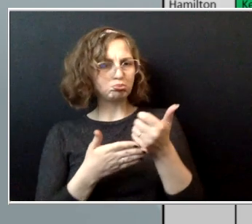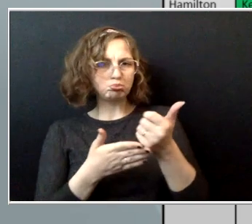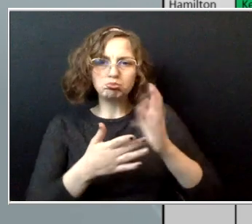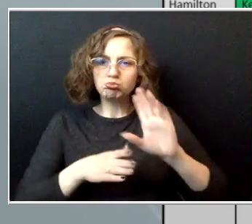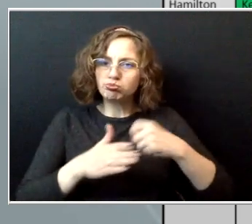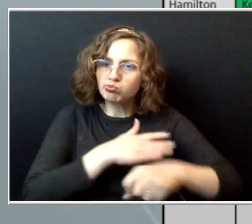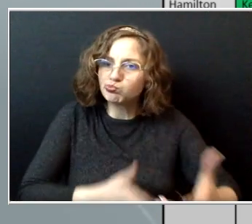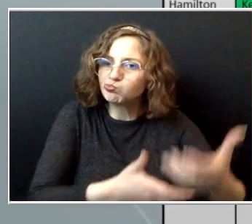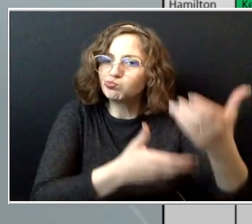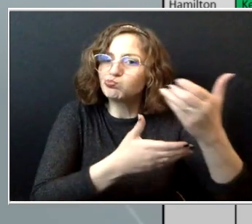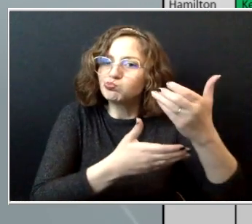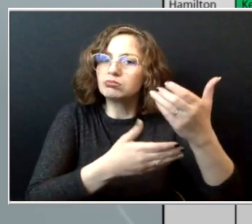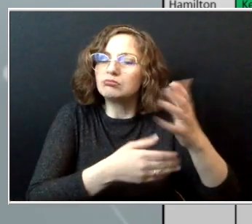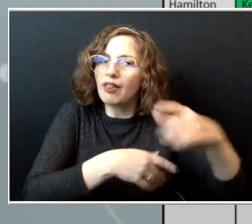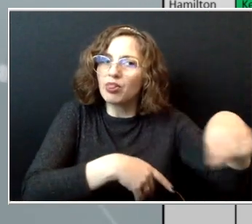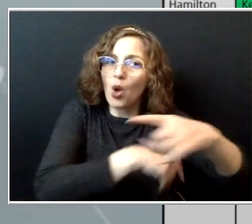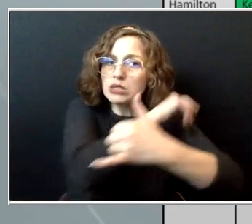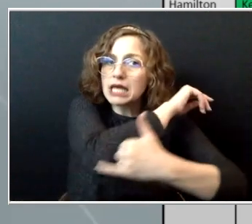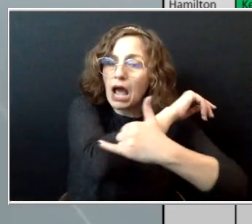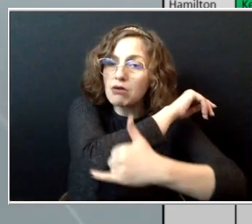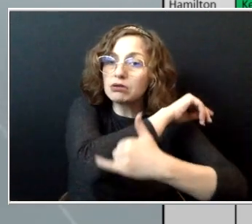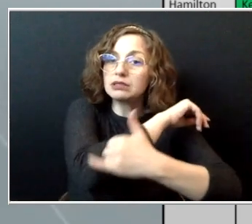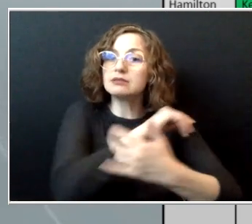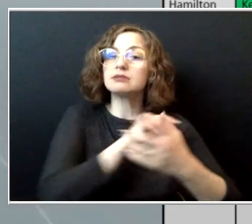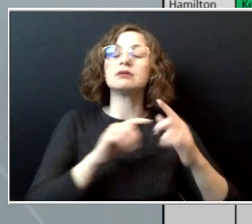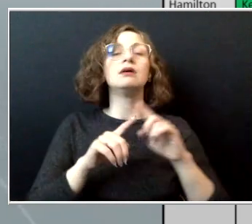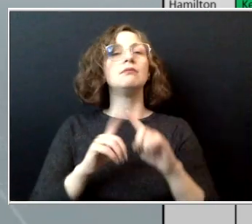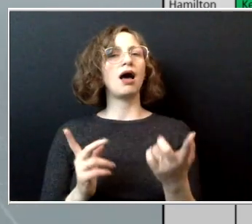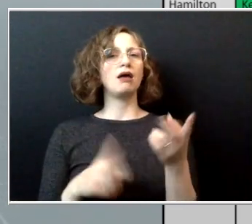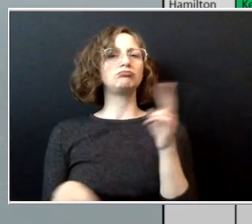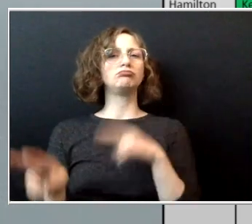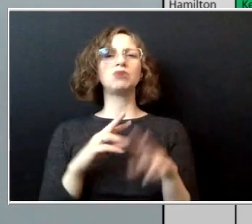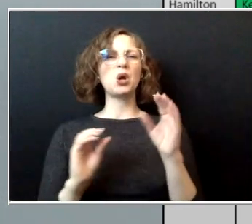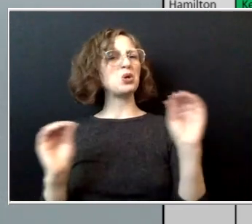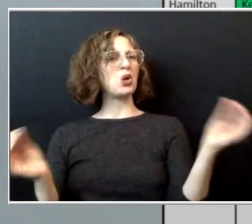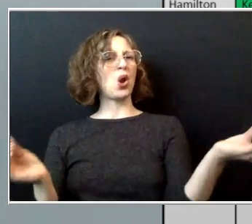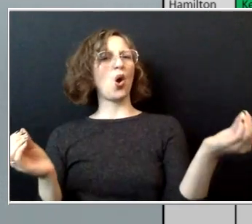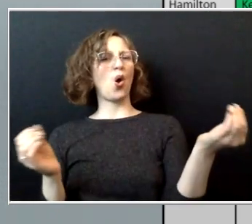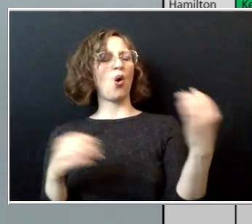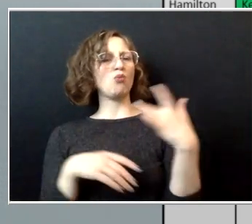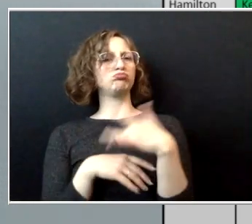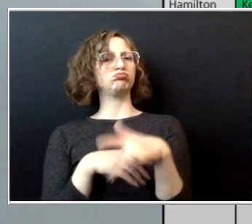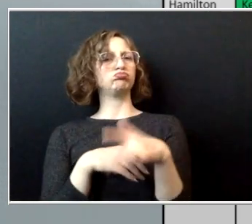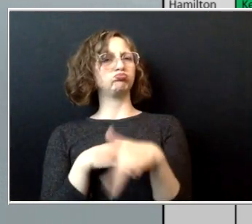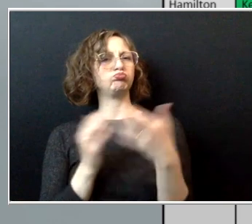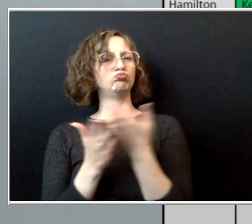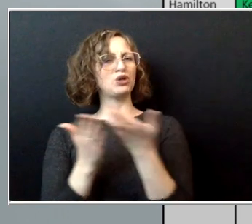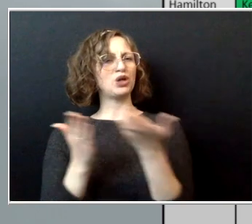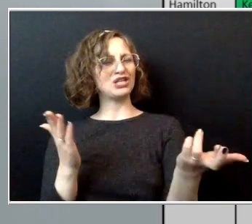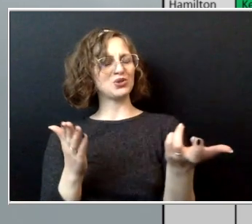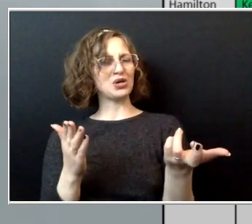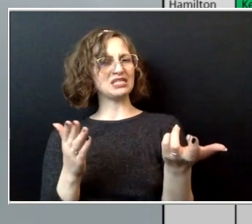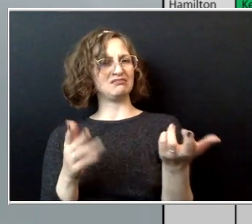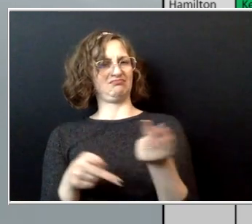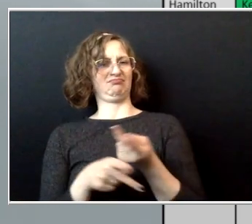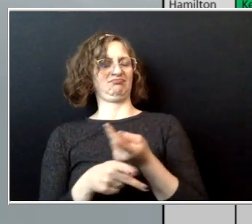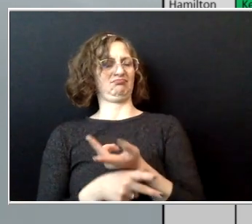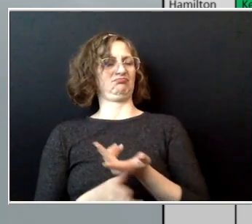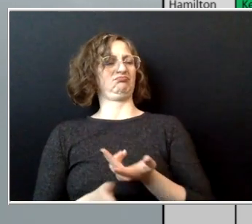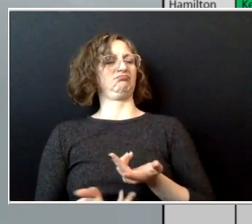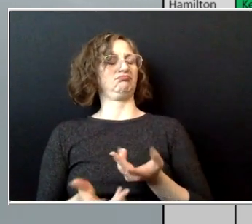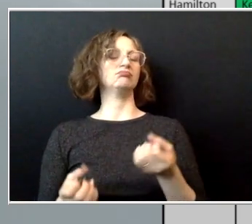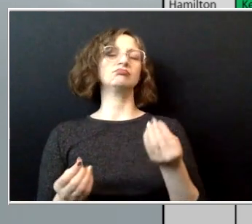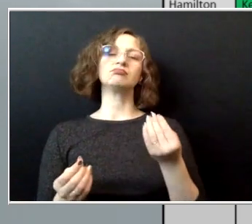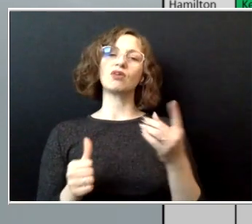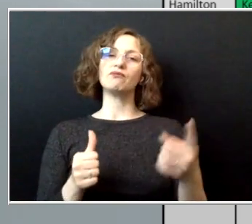looked, there was no readily available resource to try and figure that out. So the first map that I provided